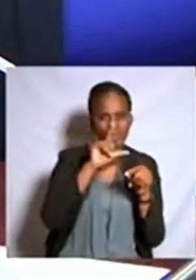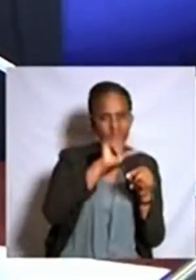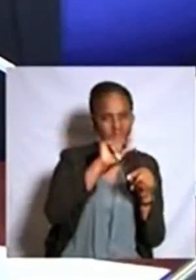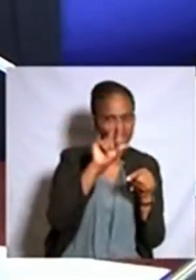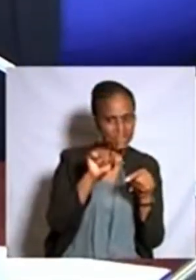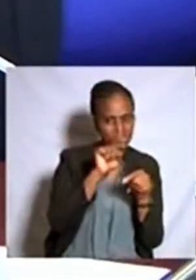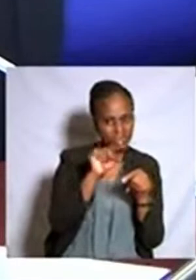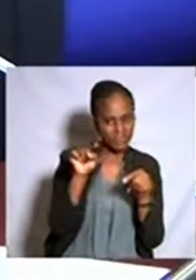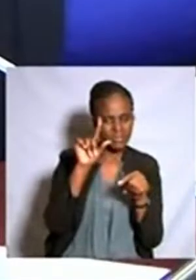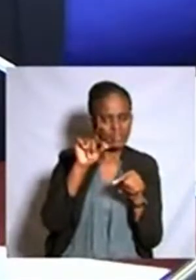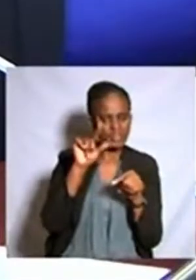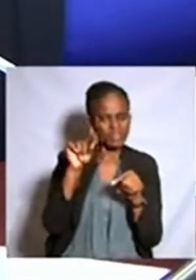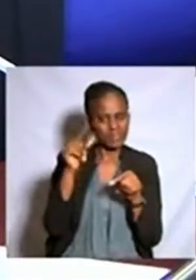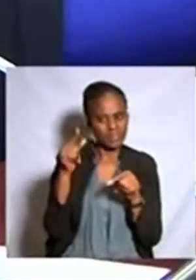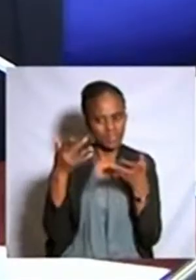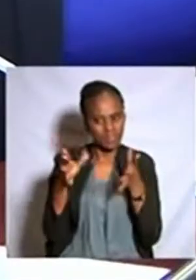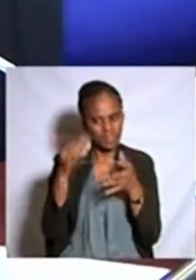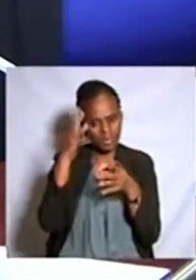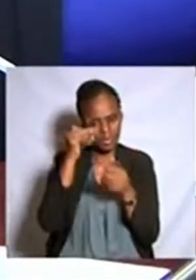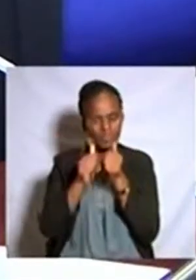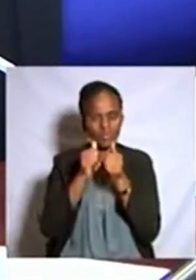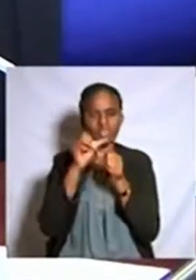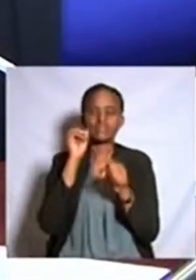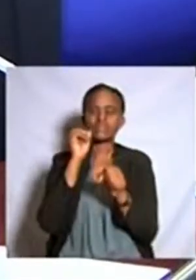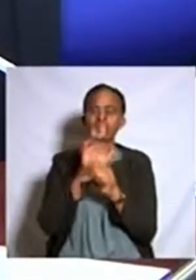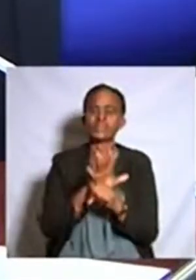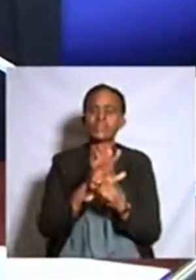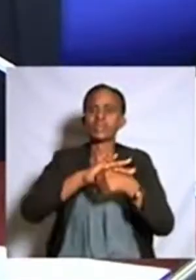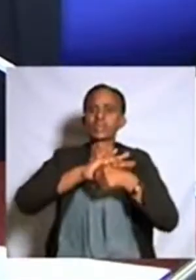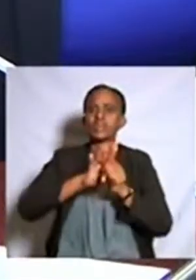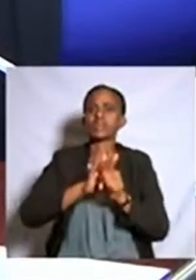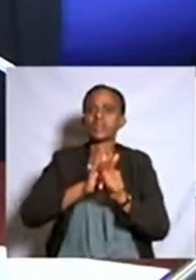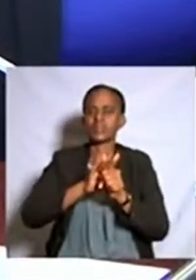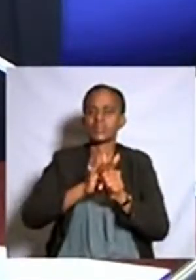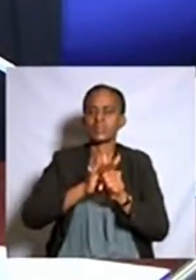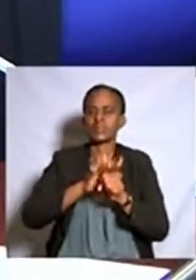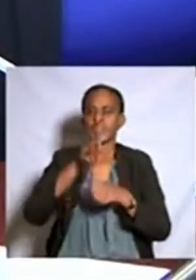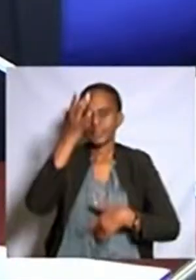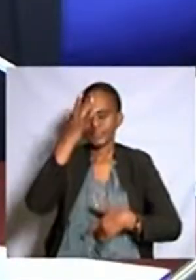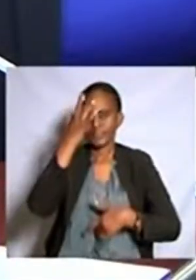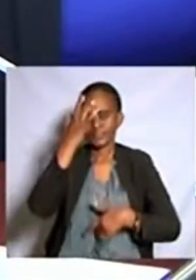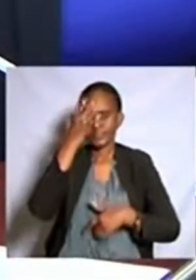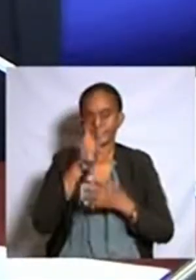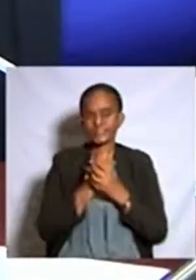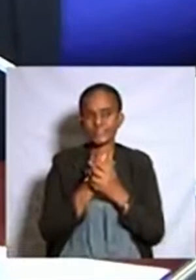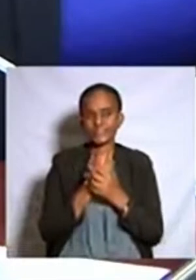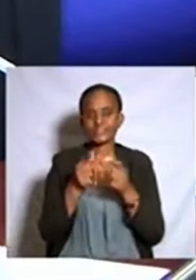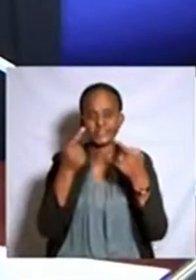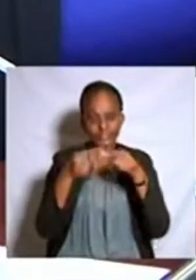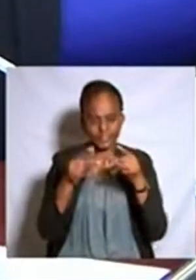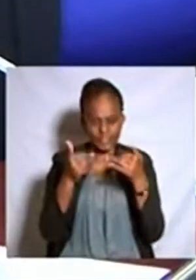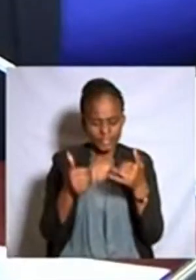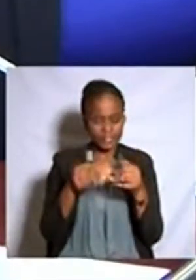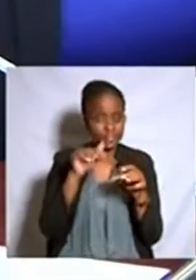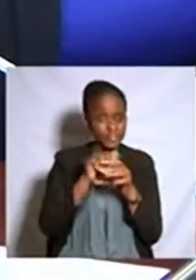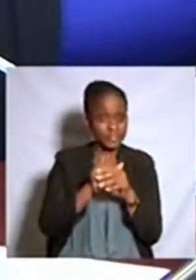to 2021 was mostly due to the impact of COVID-19 pandemic. As at the end of